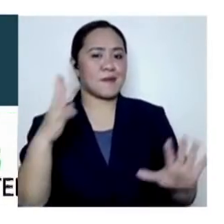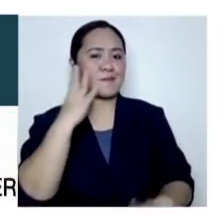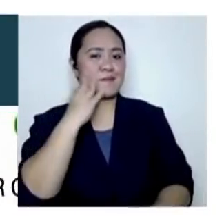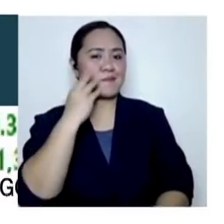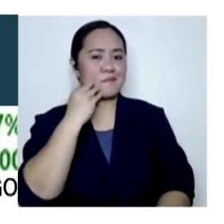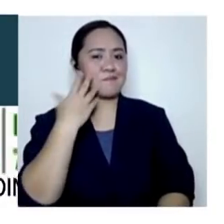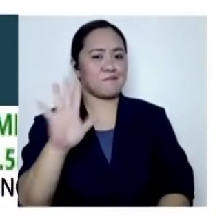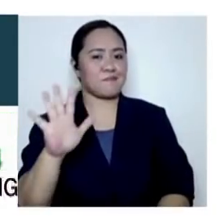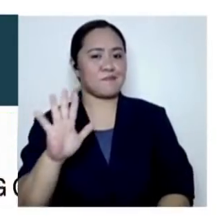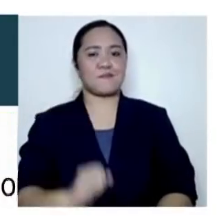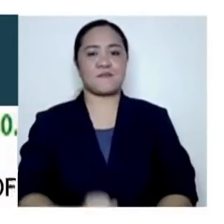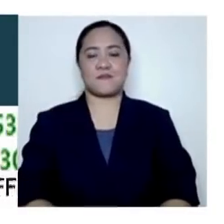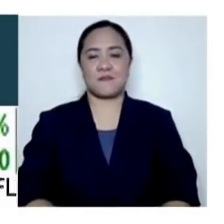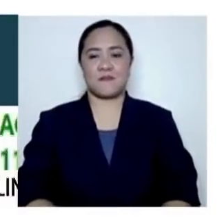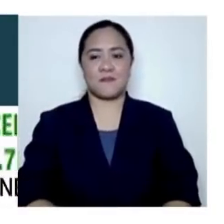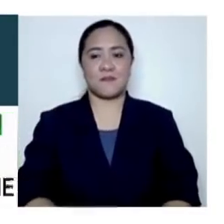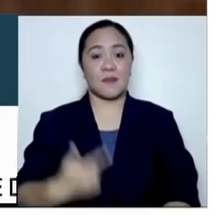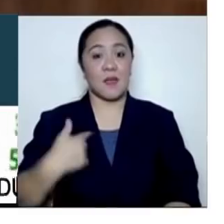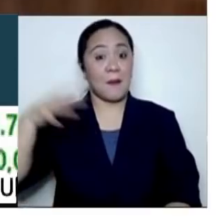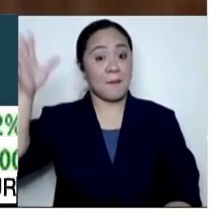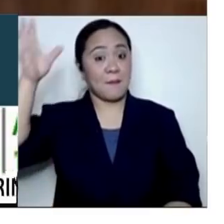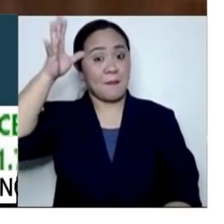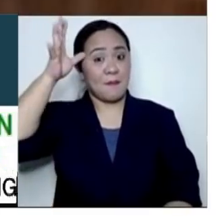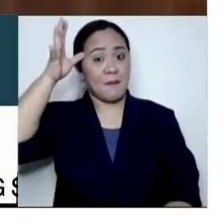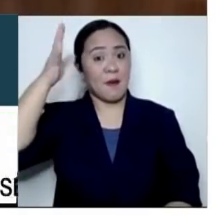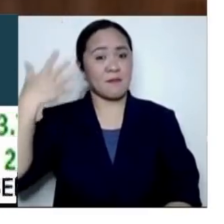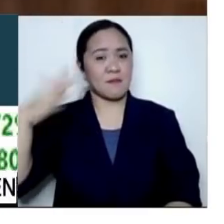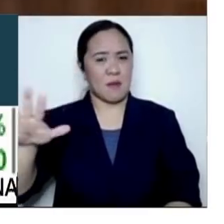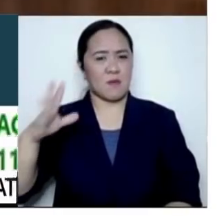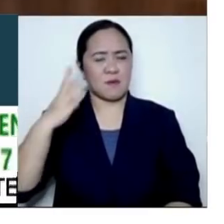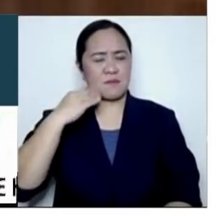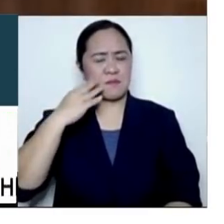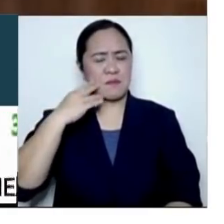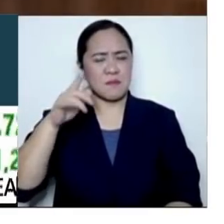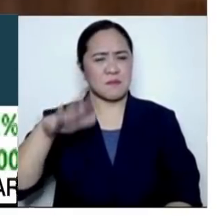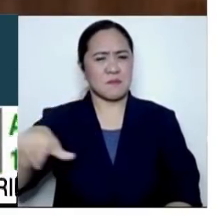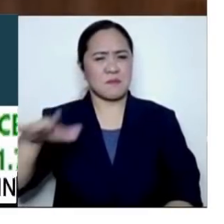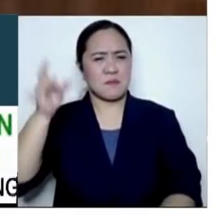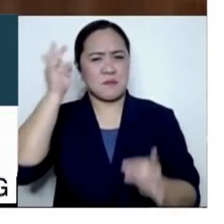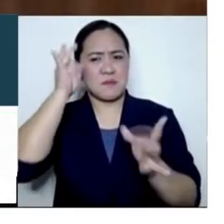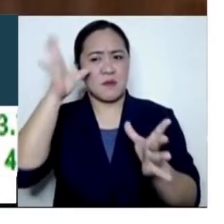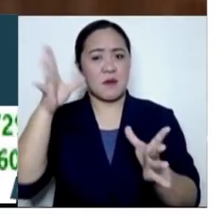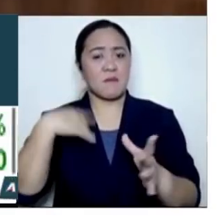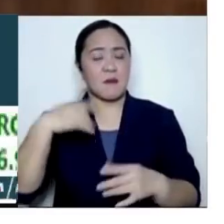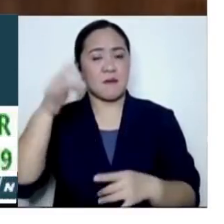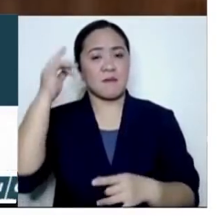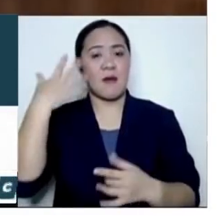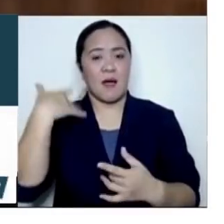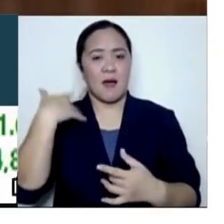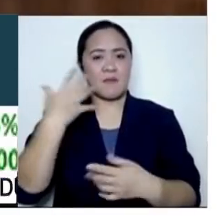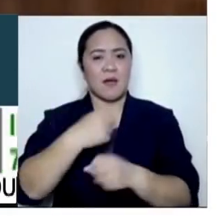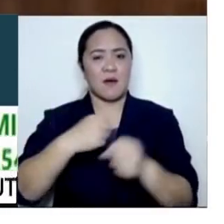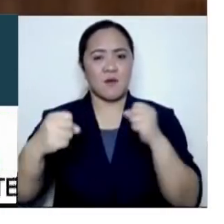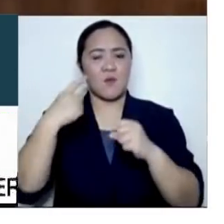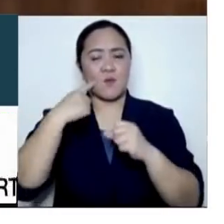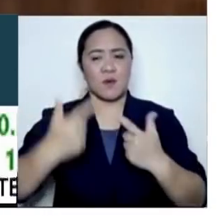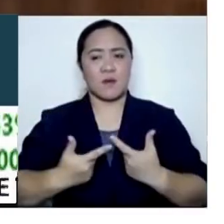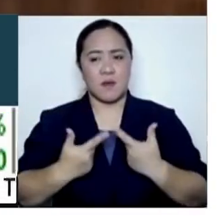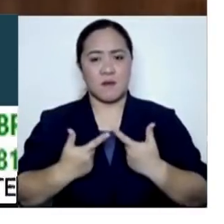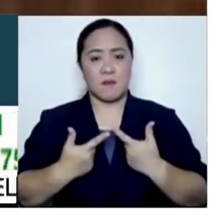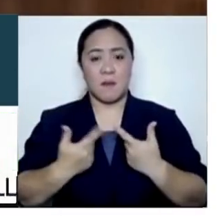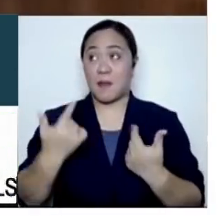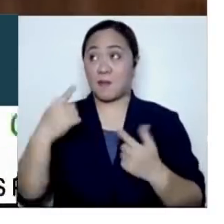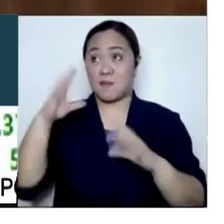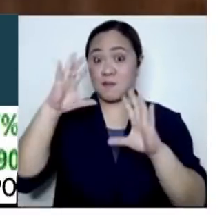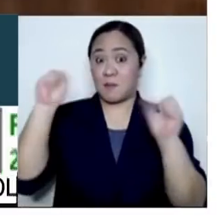that. My father treaded on dangerous ground and he paid for it with his life. I have locked horns with the president of the